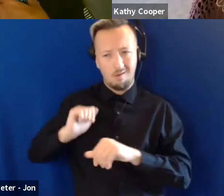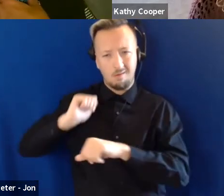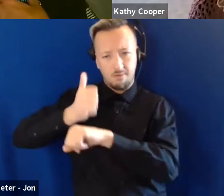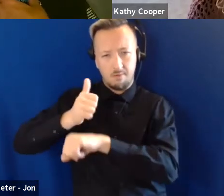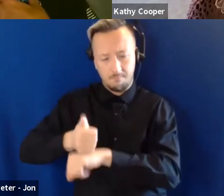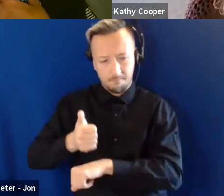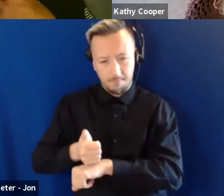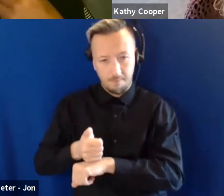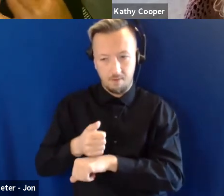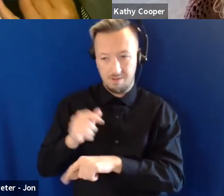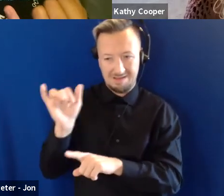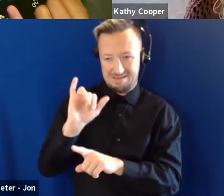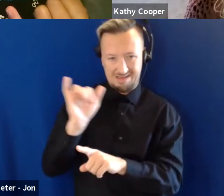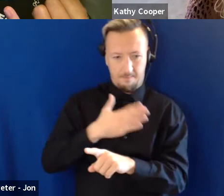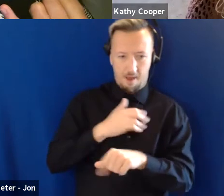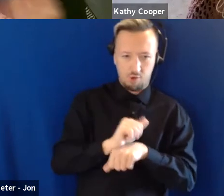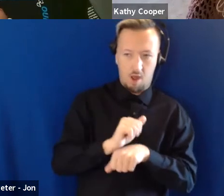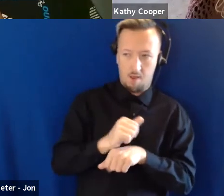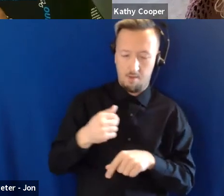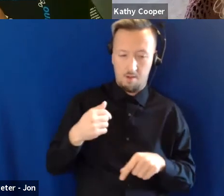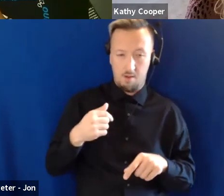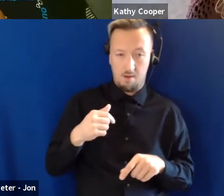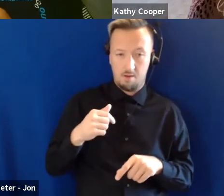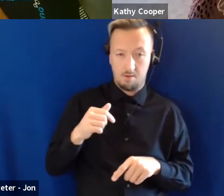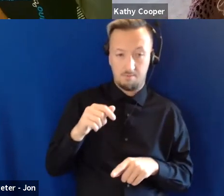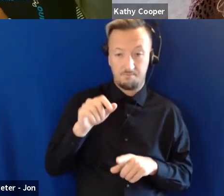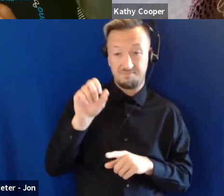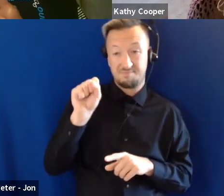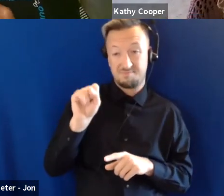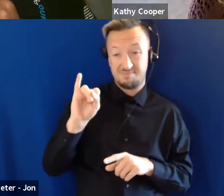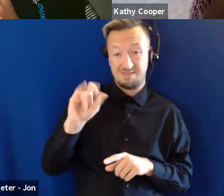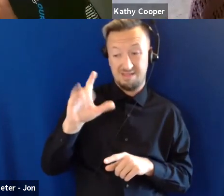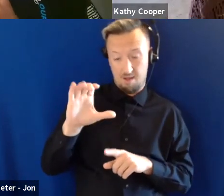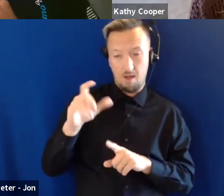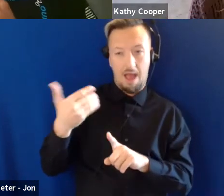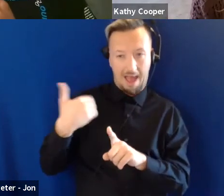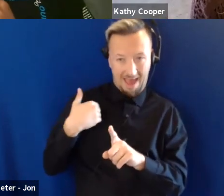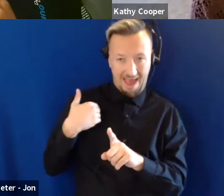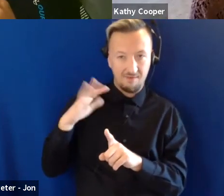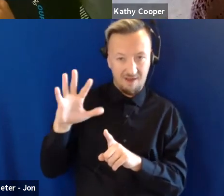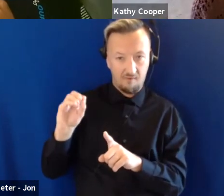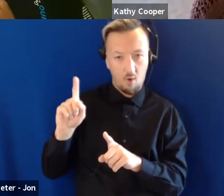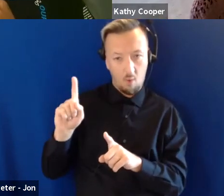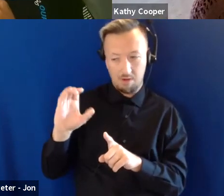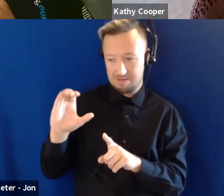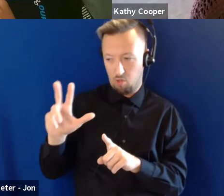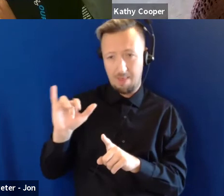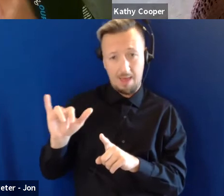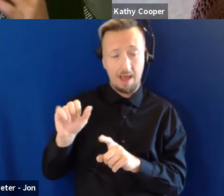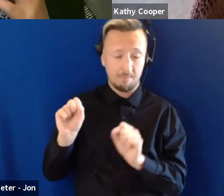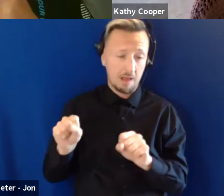turn my eyes to? You know, so a SILC having a 501c3 is important, could be important because